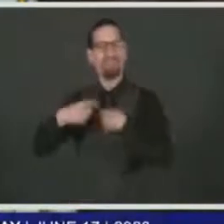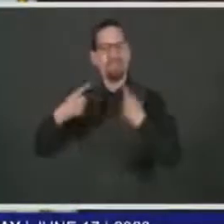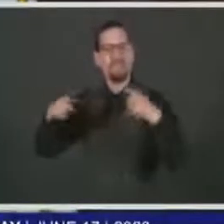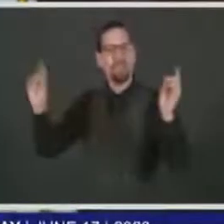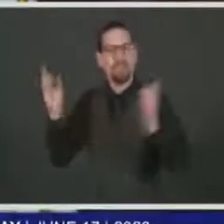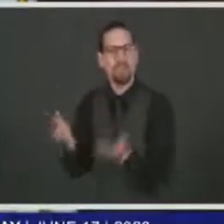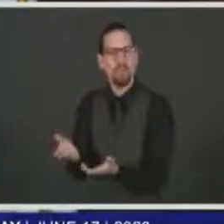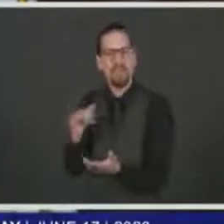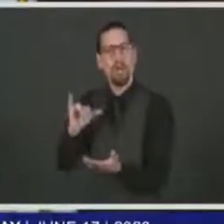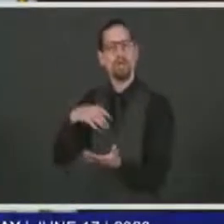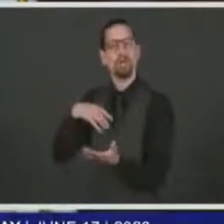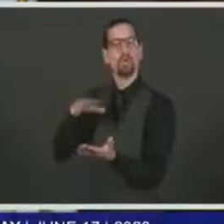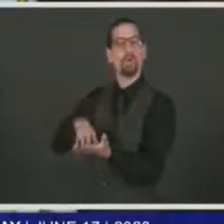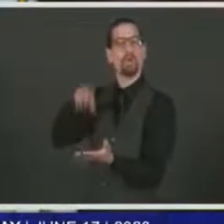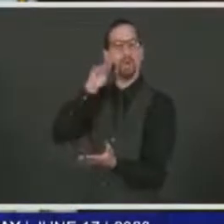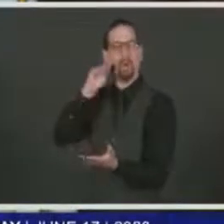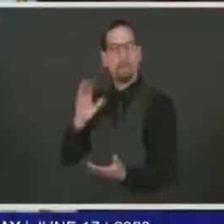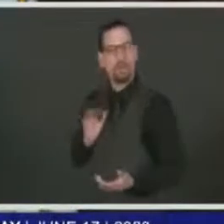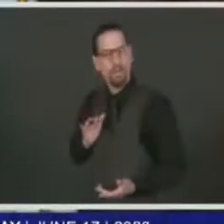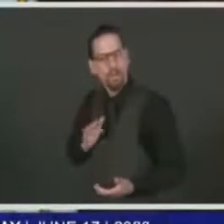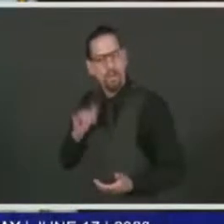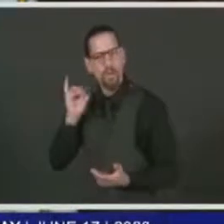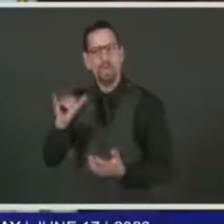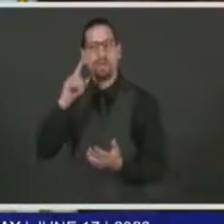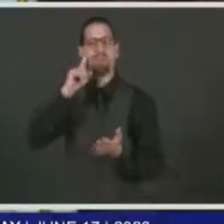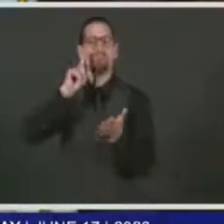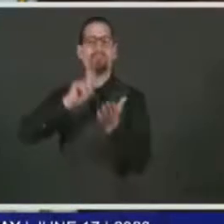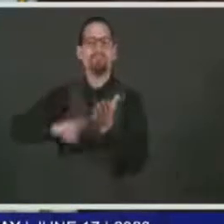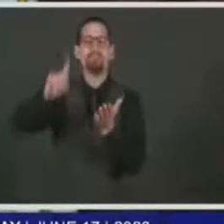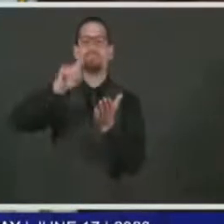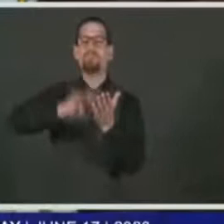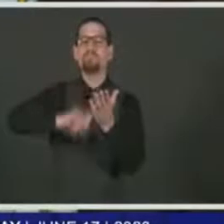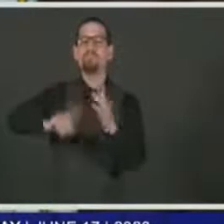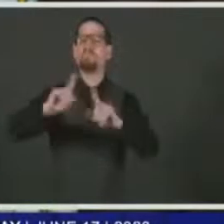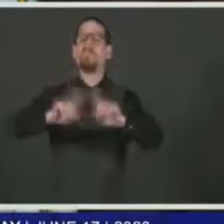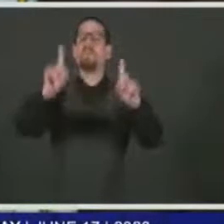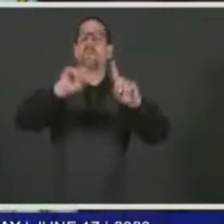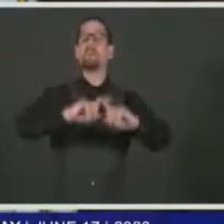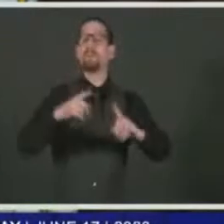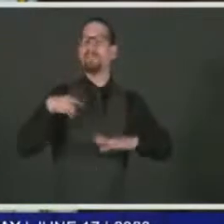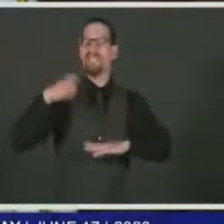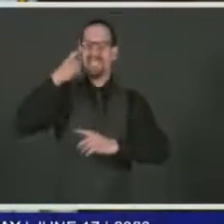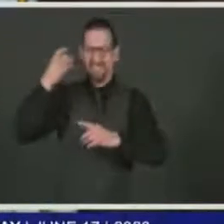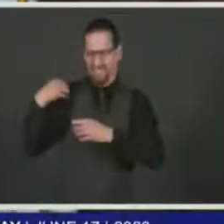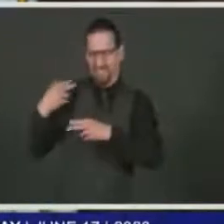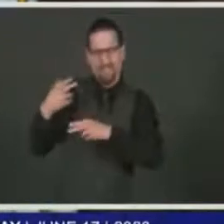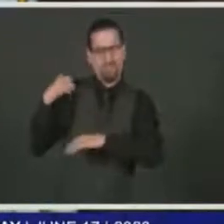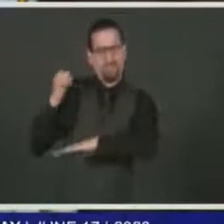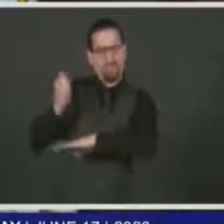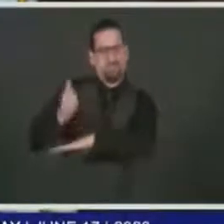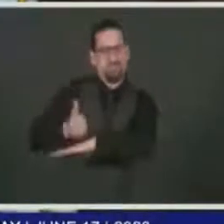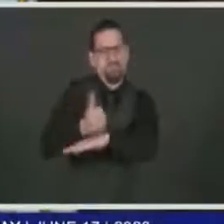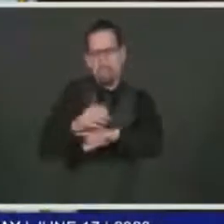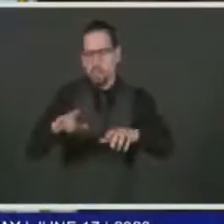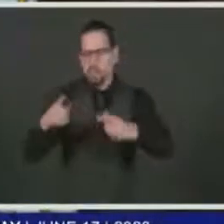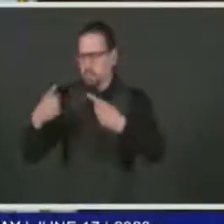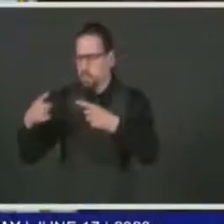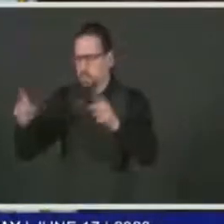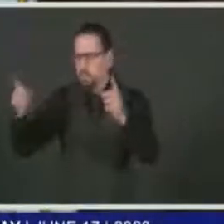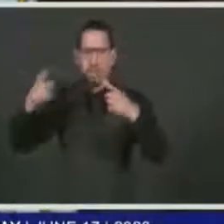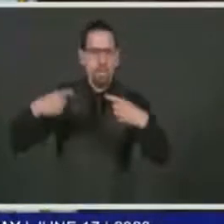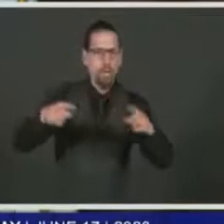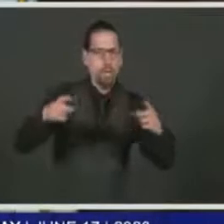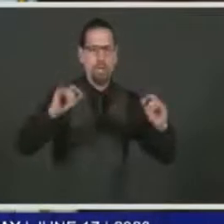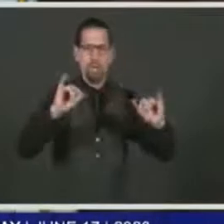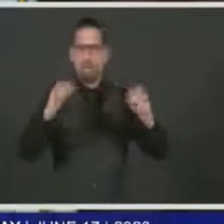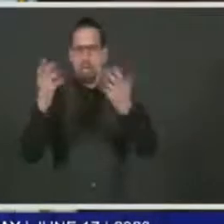this, to provide you with some hope. It's a lot of folks out there who are losing hope, and I understand that. Right now, we're in